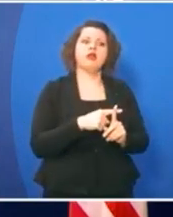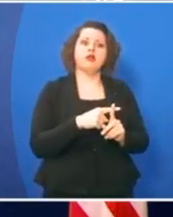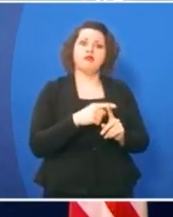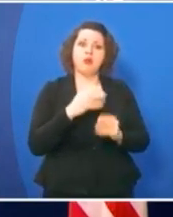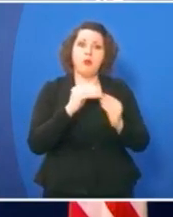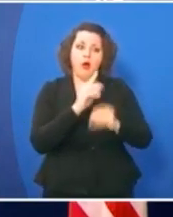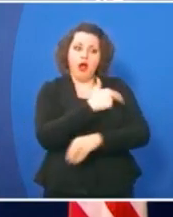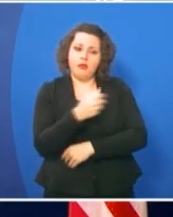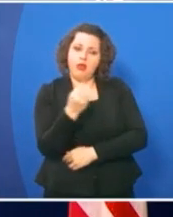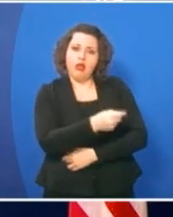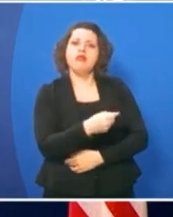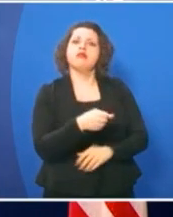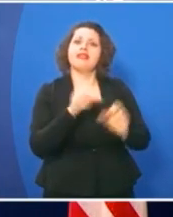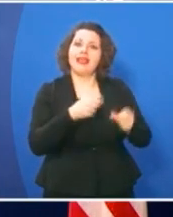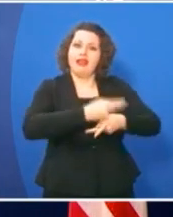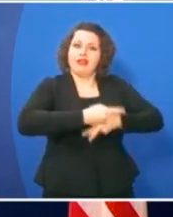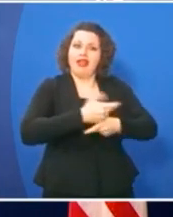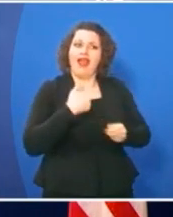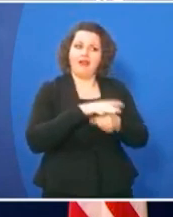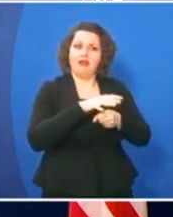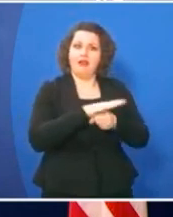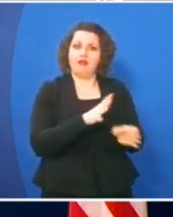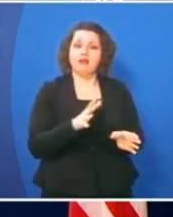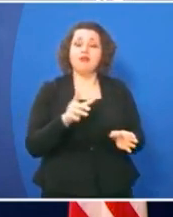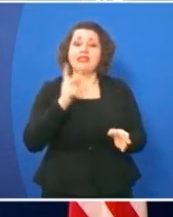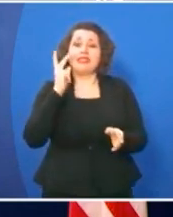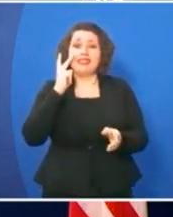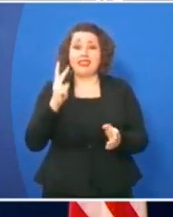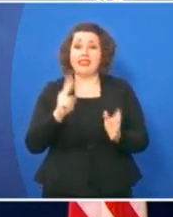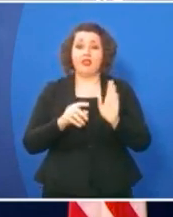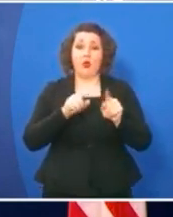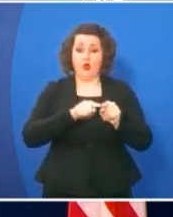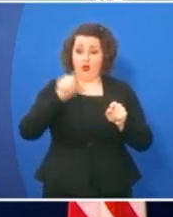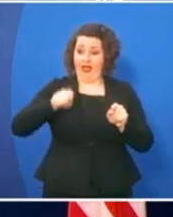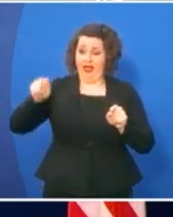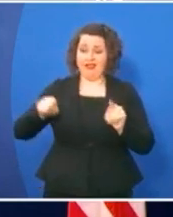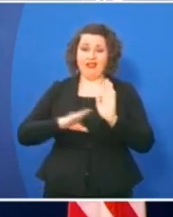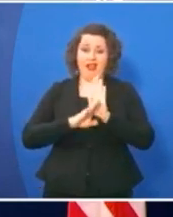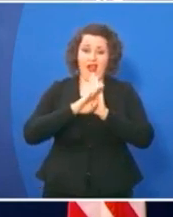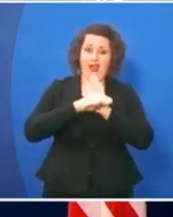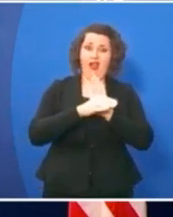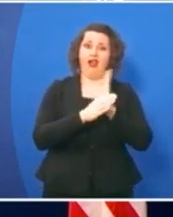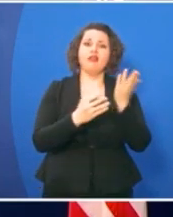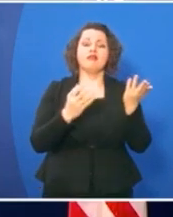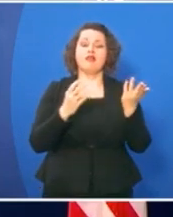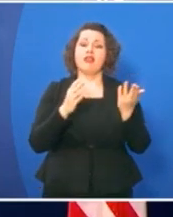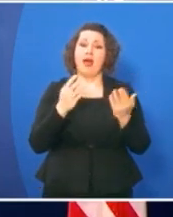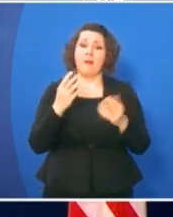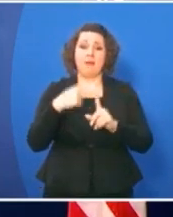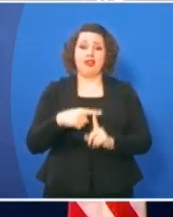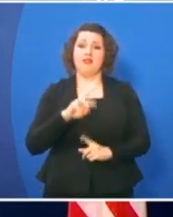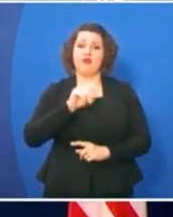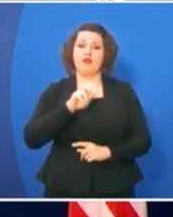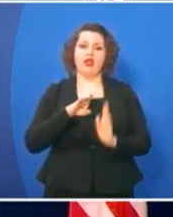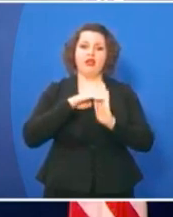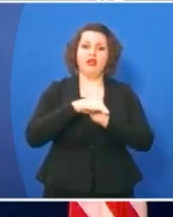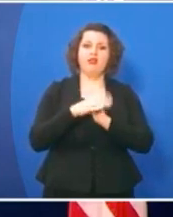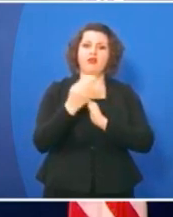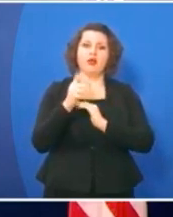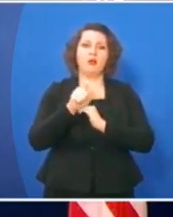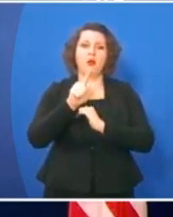start to, and we're seeing great trends. We're seeing our positivity rate go down. It was 14.1% today. Yesterday's average